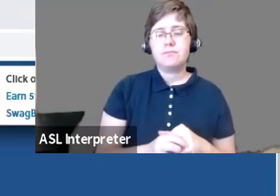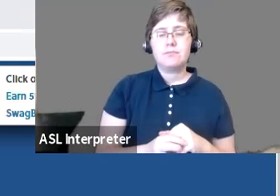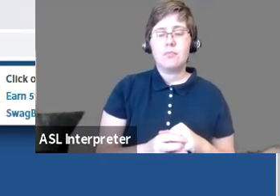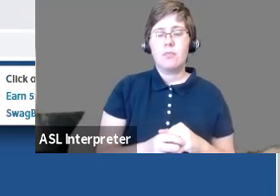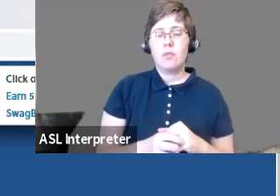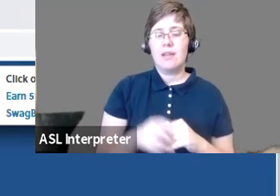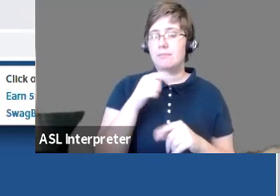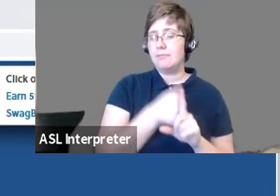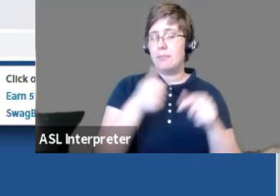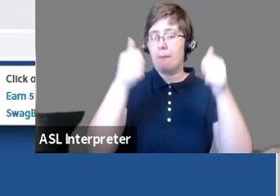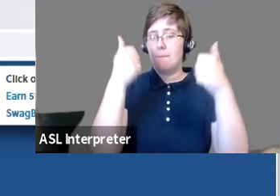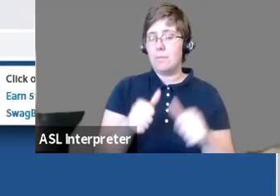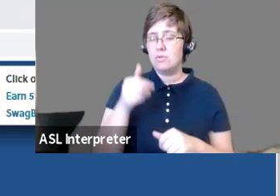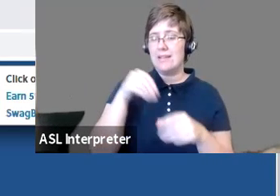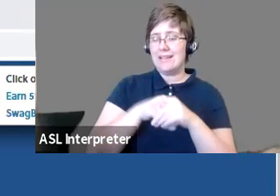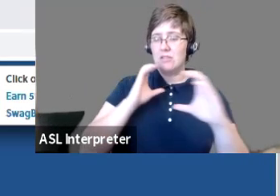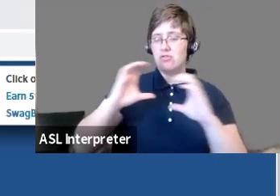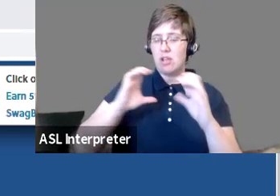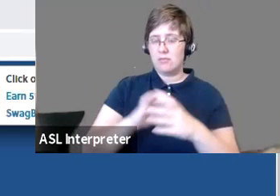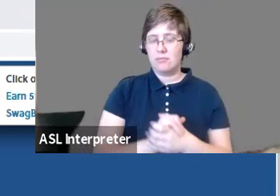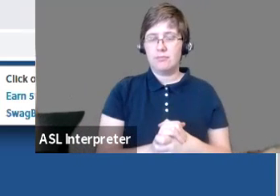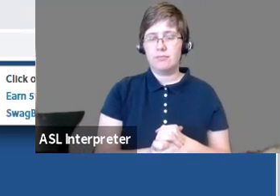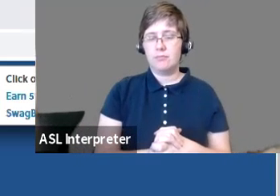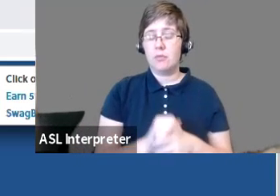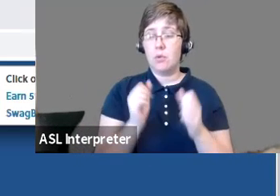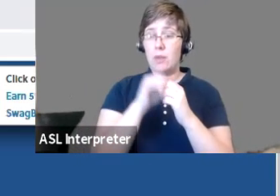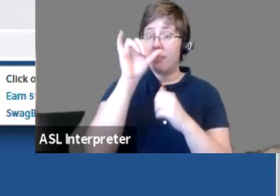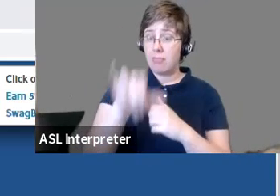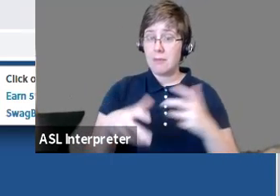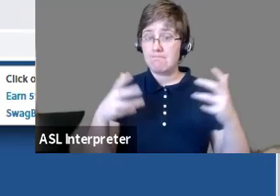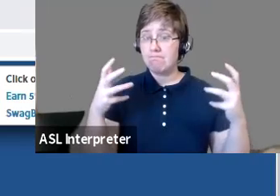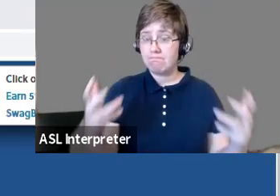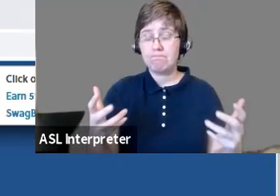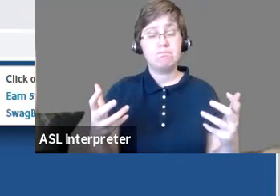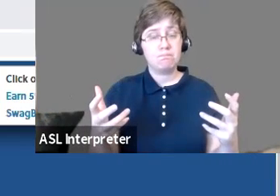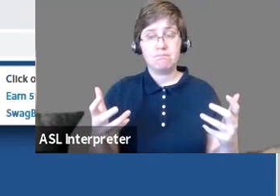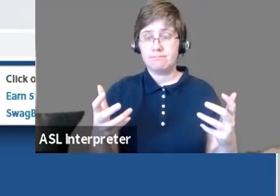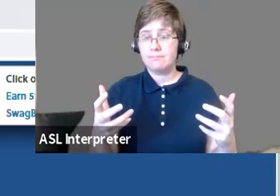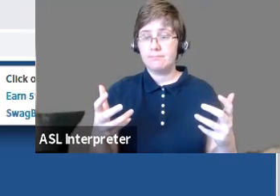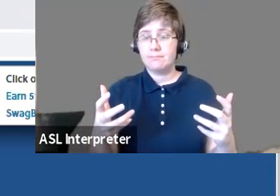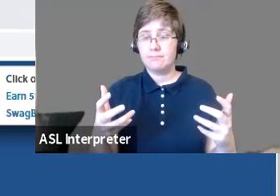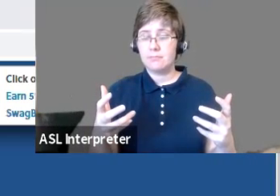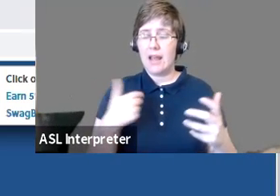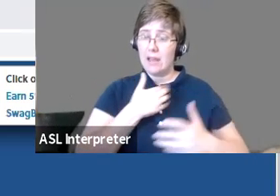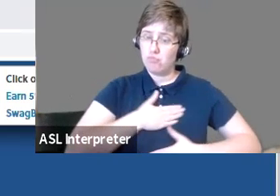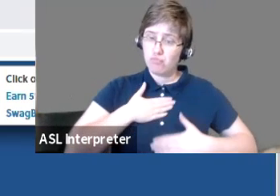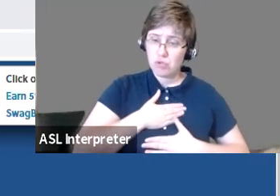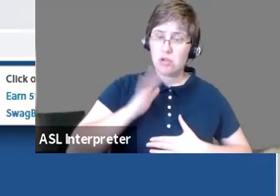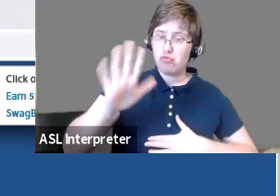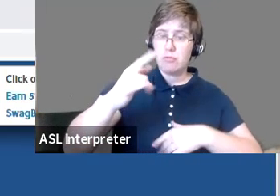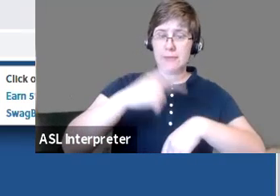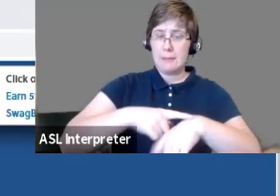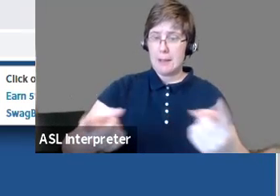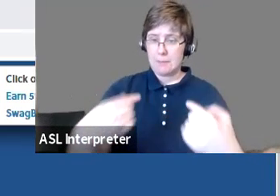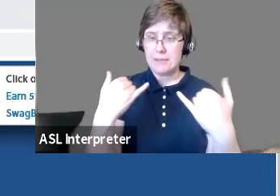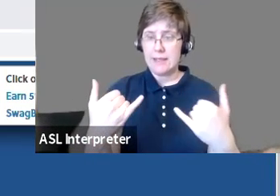Vera just placed it in the chat. With that, I appreciate your attendance and I